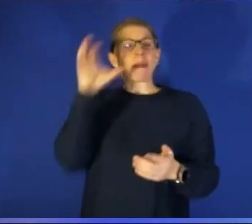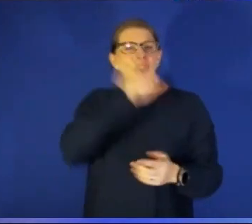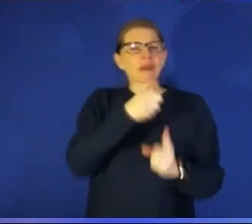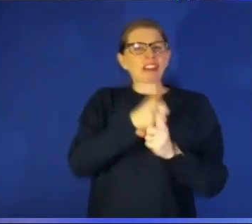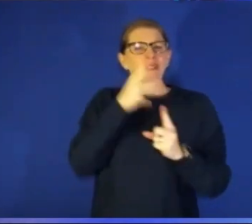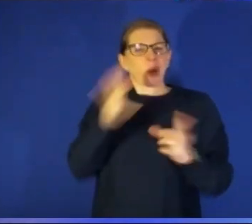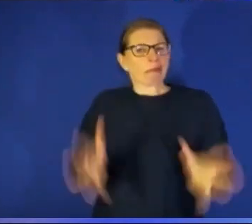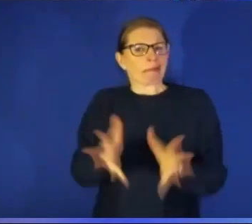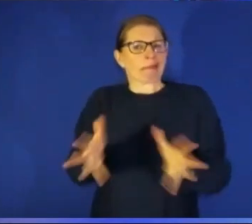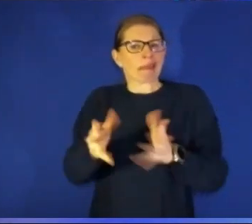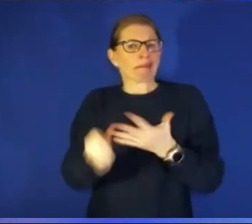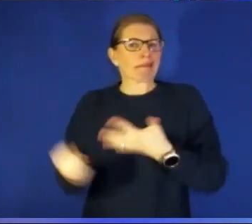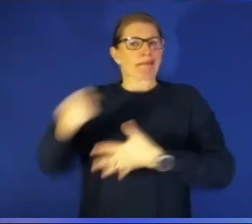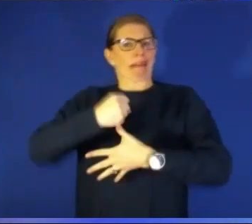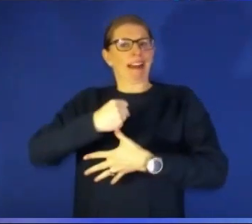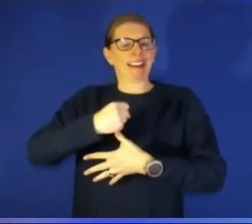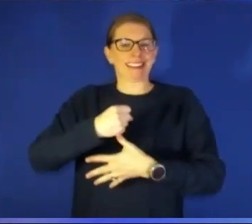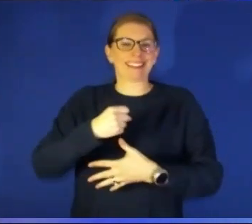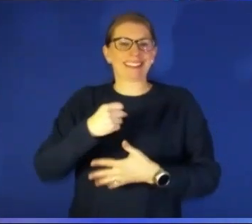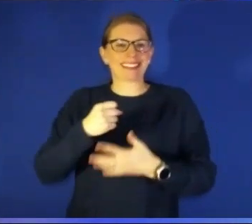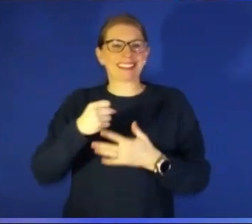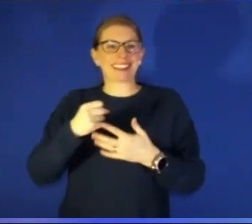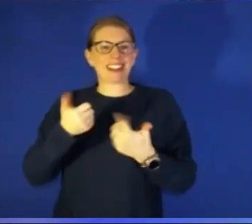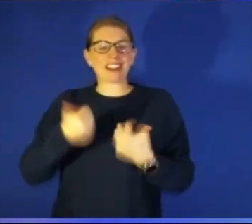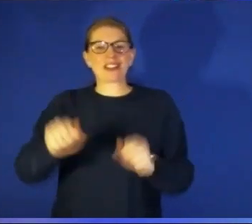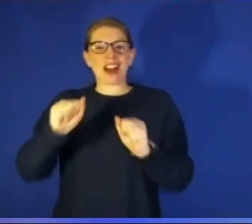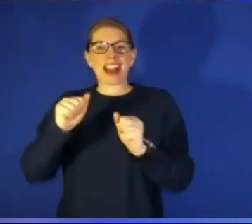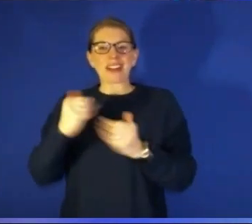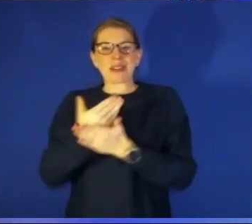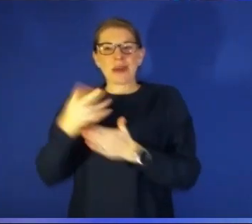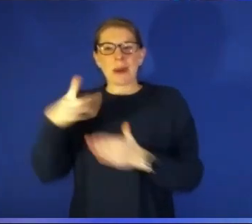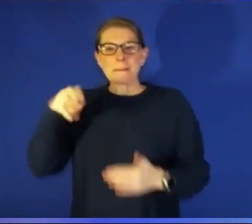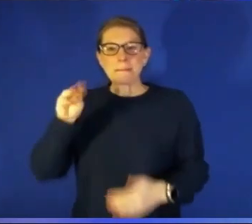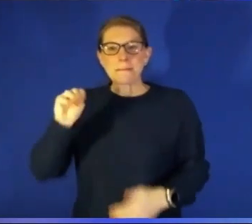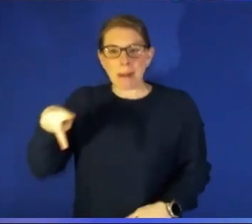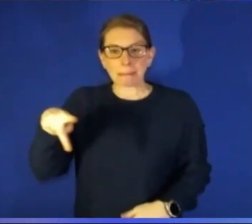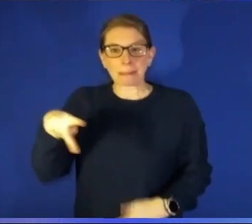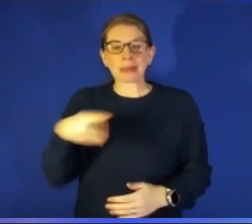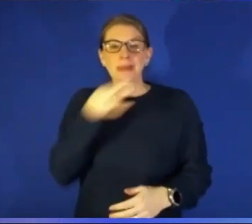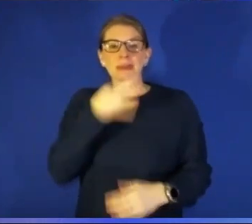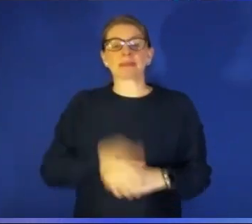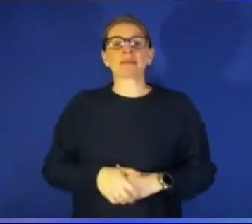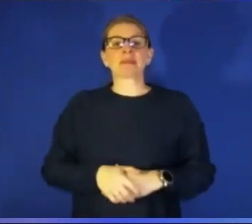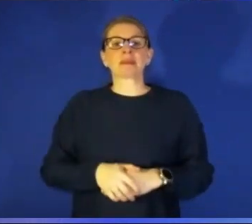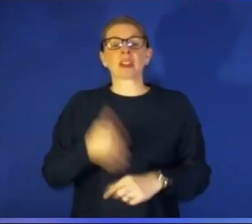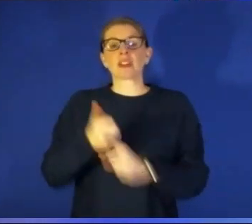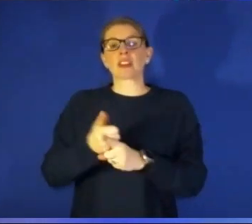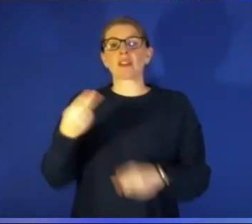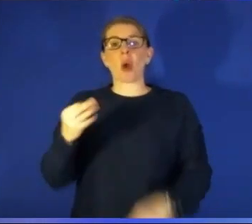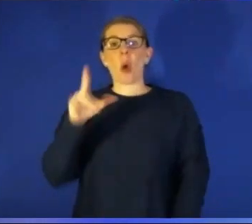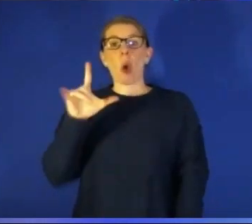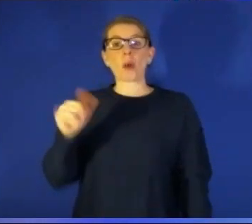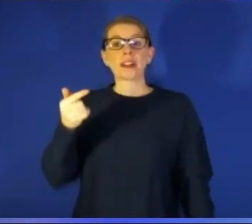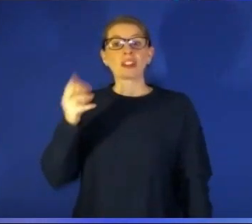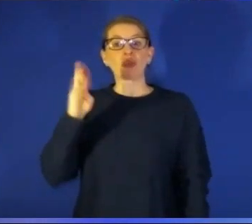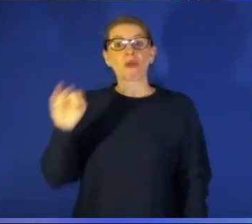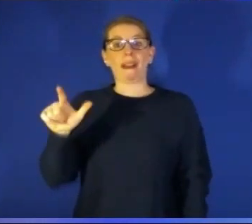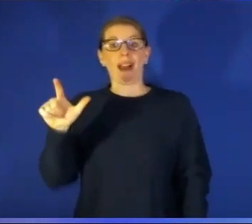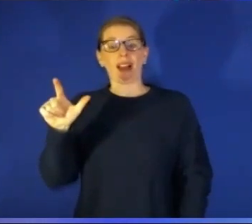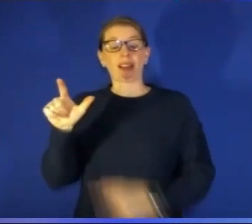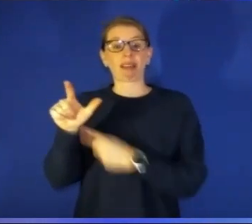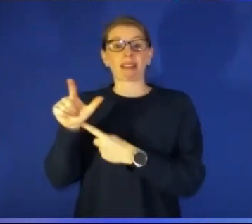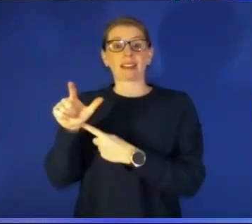more about the stem cells here in just a moment, but you said really the holy grail of diabetes is that the patient ultimately has to